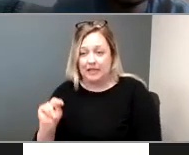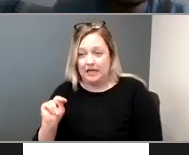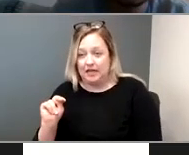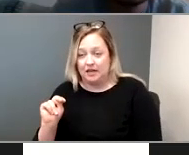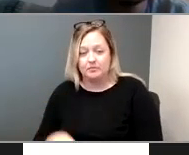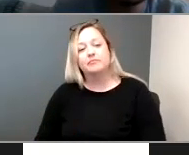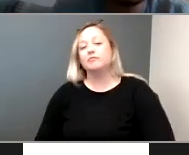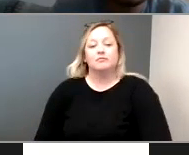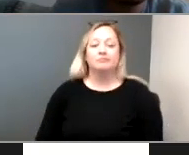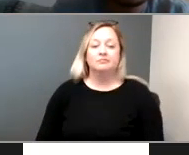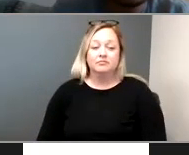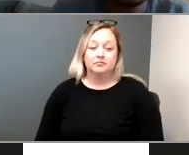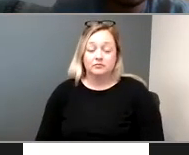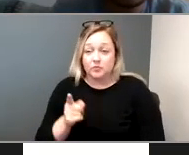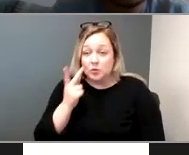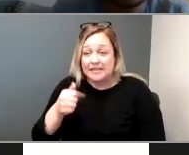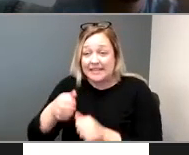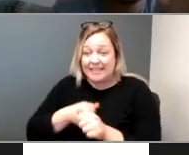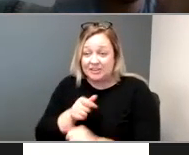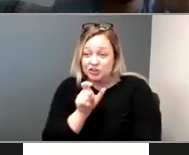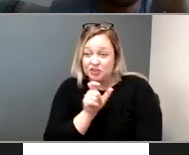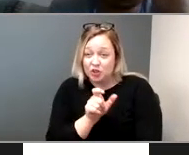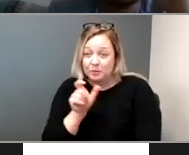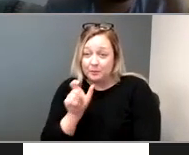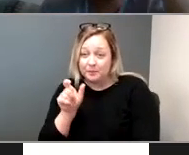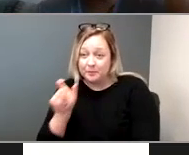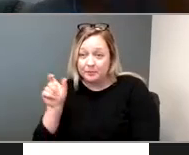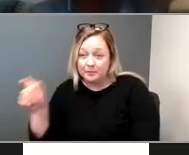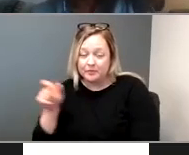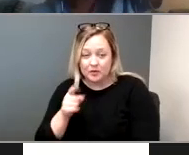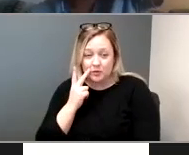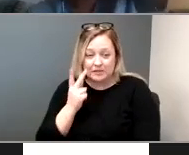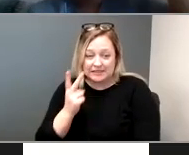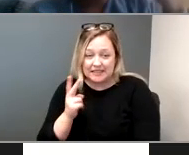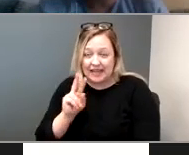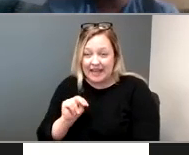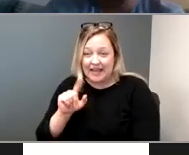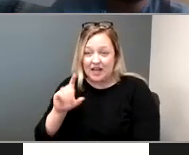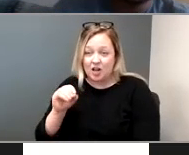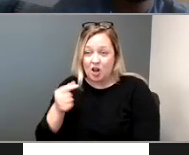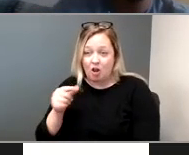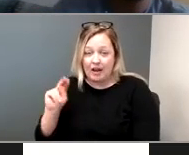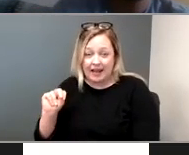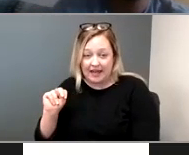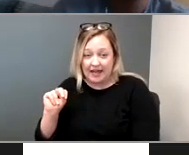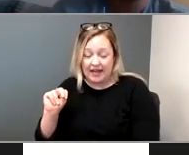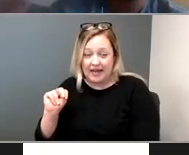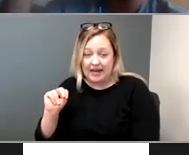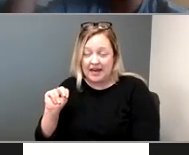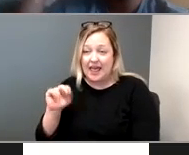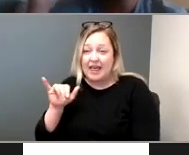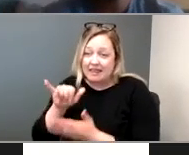all of these terms, we see that n log n, and we can simplify it a bit more, but n log n is the